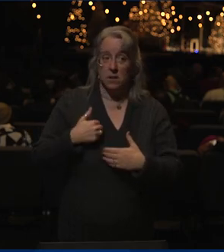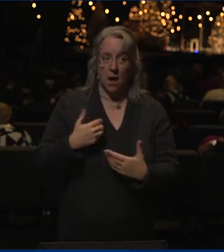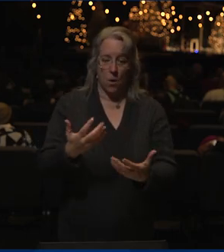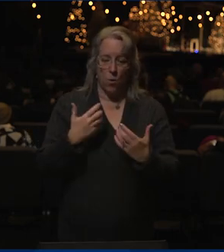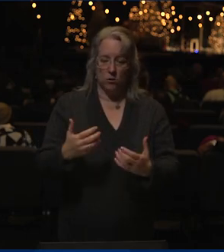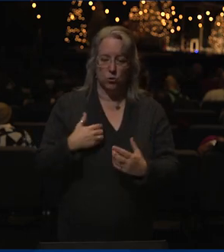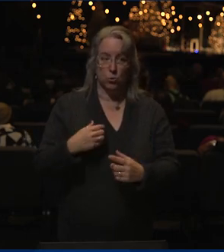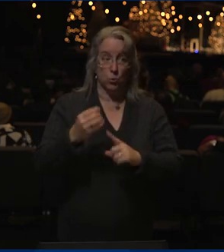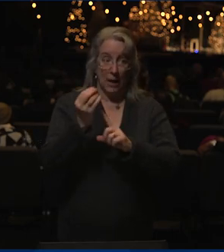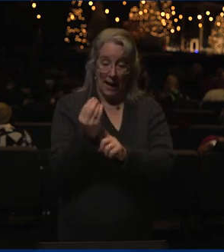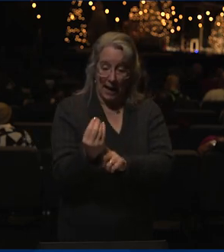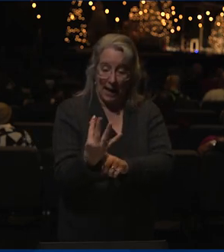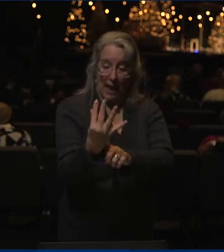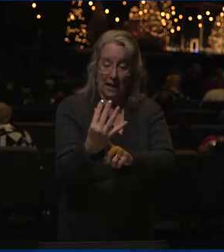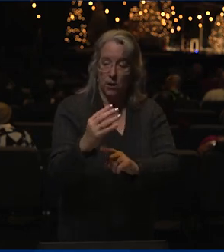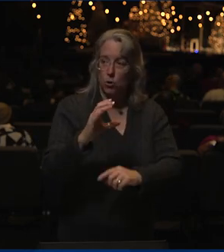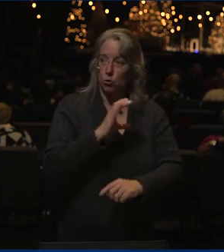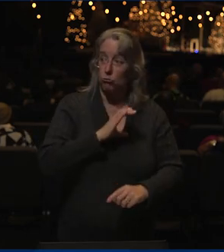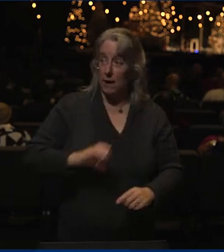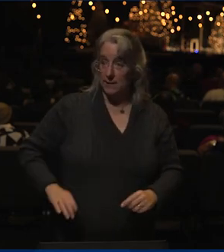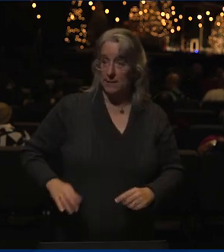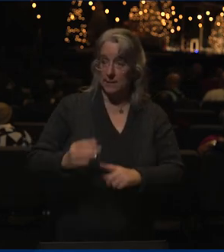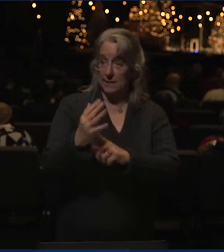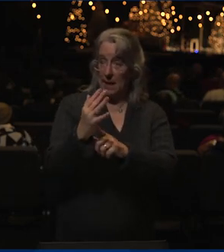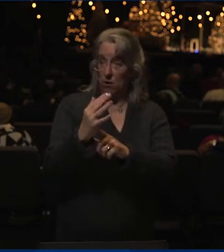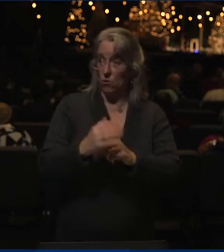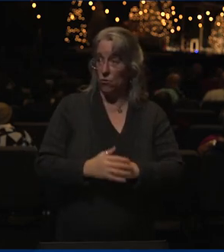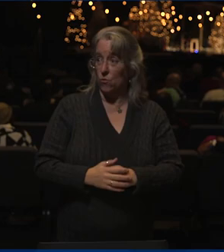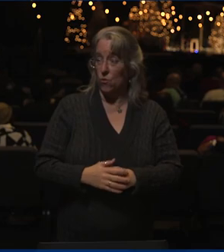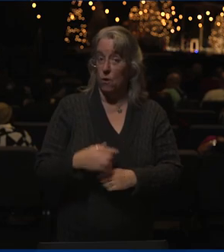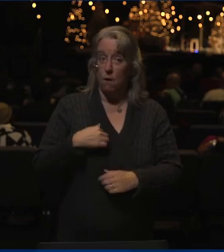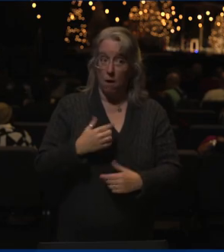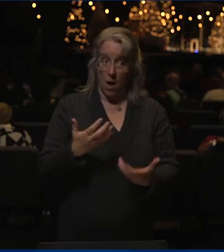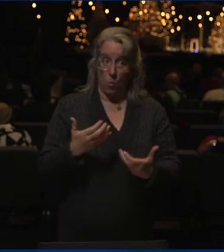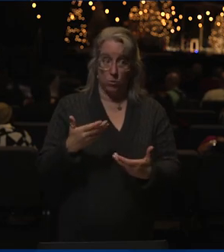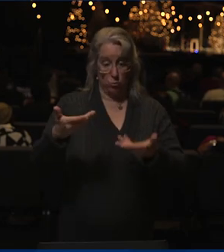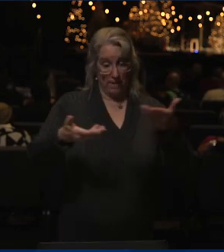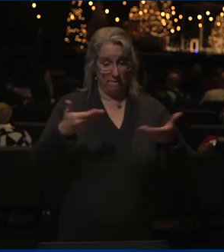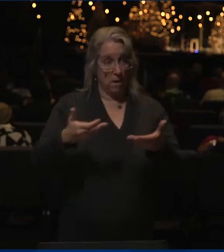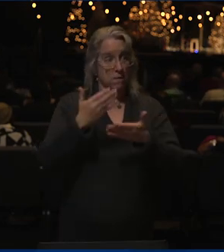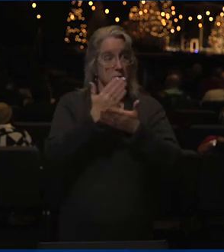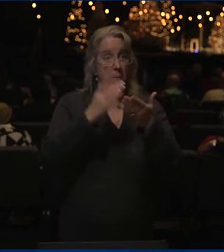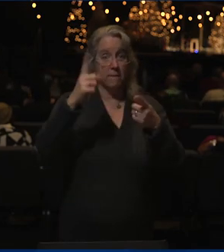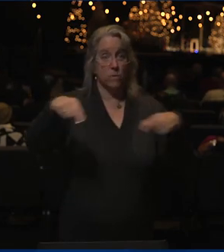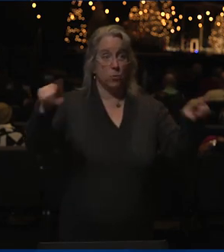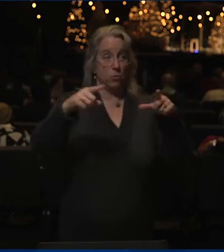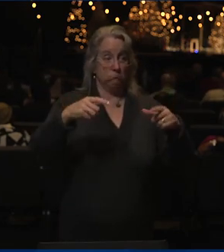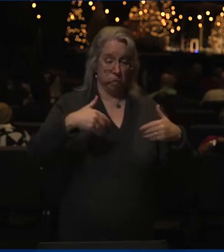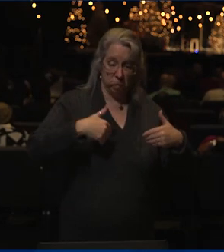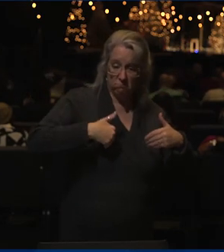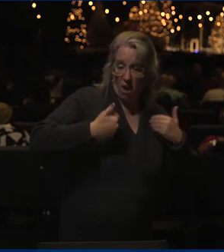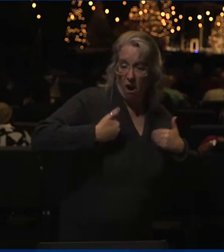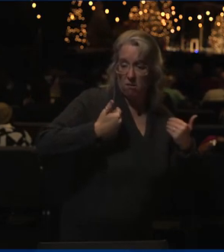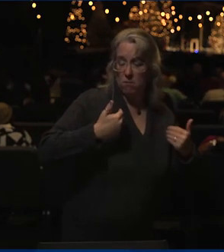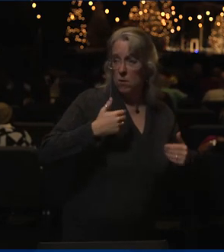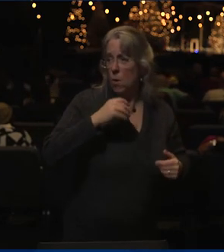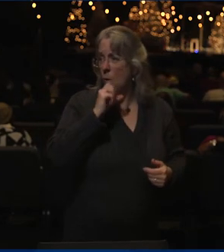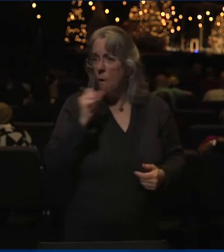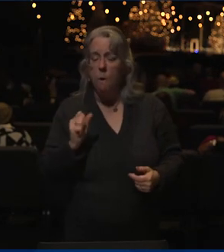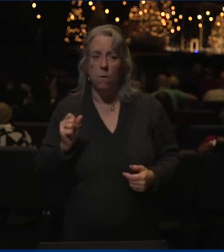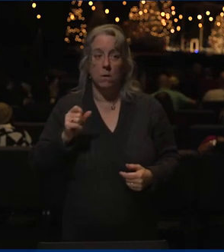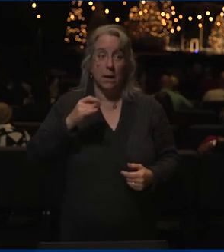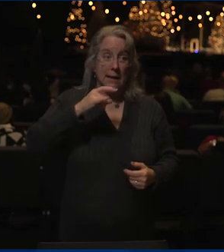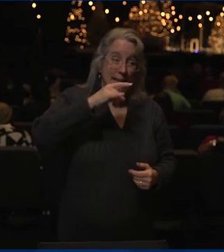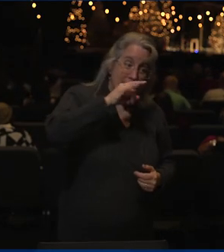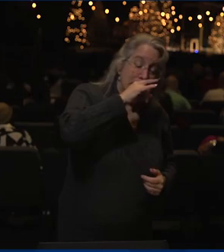Christ candle. And I'm going to invite some of you, young or old, kids or not kids, or sort